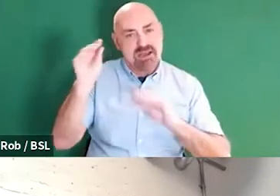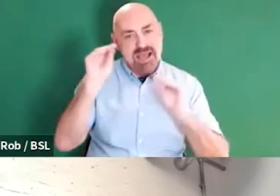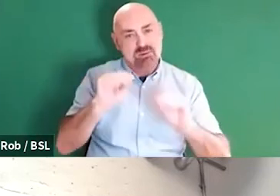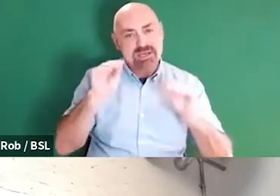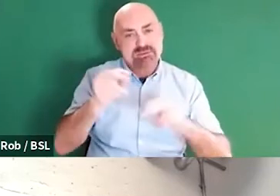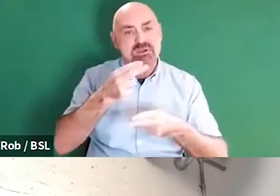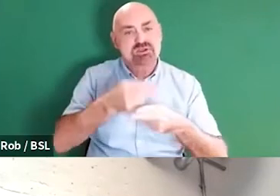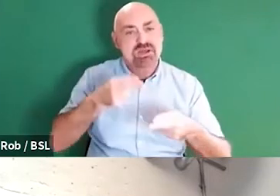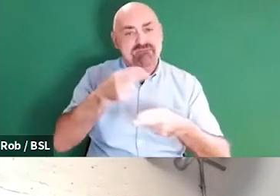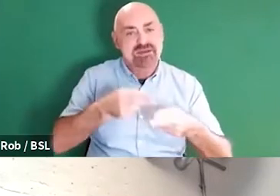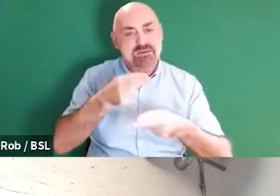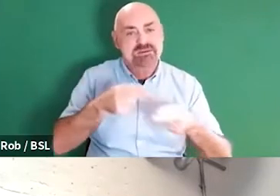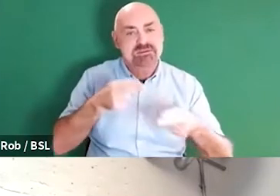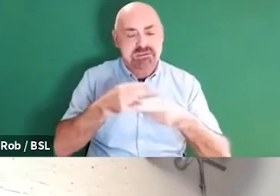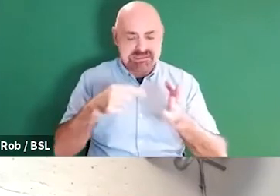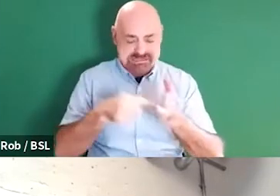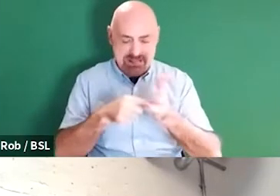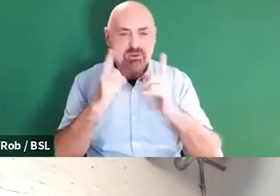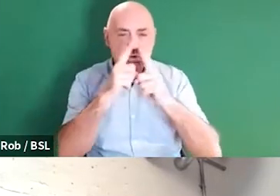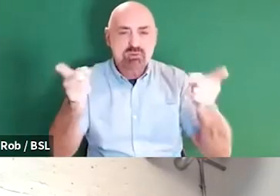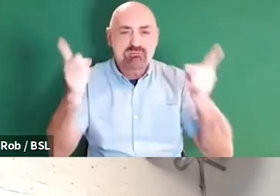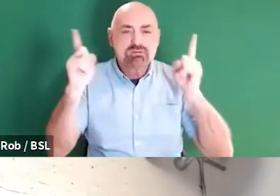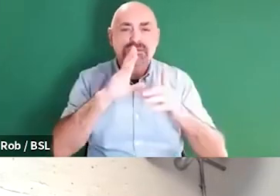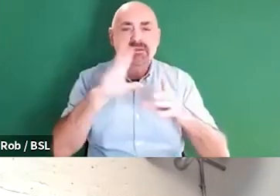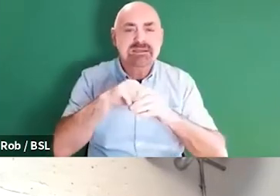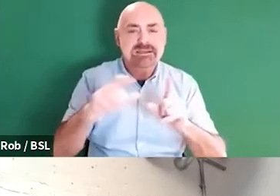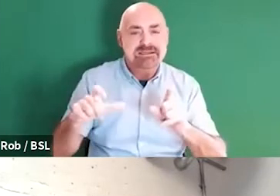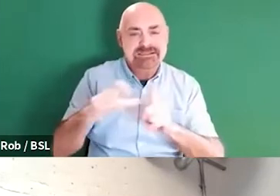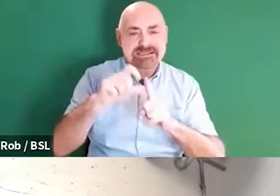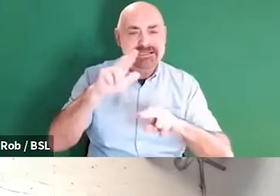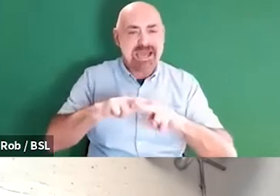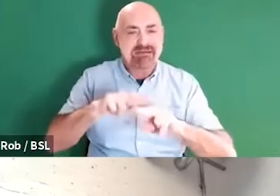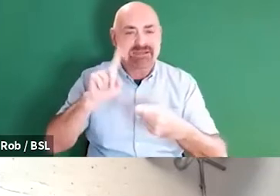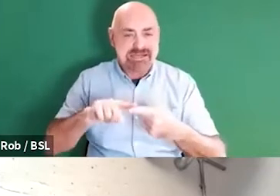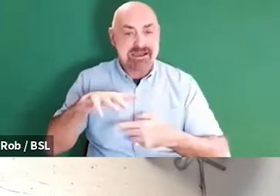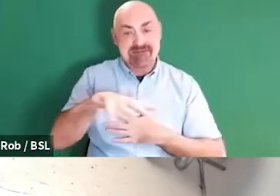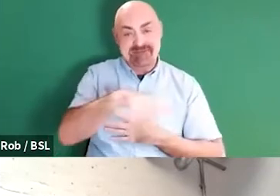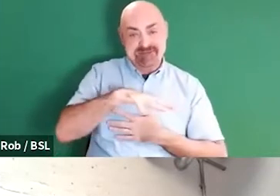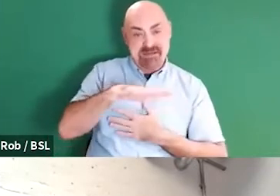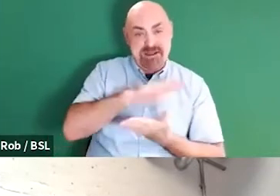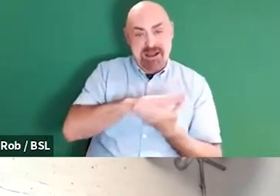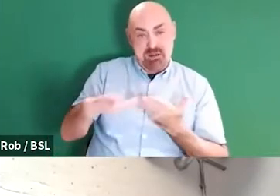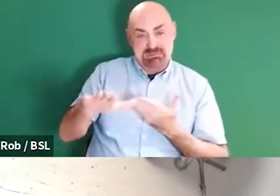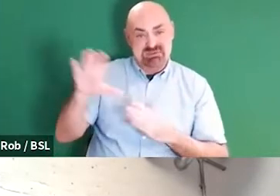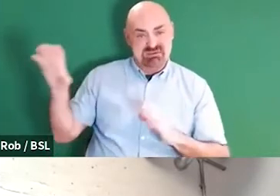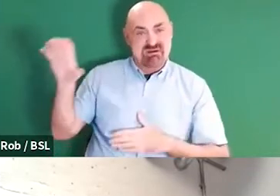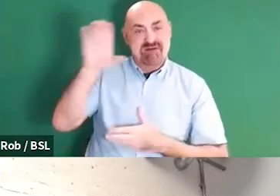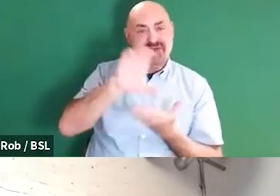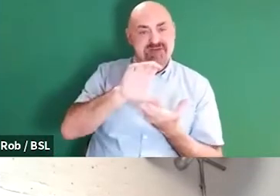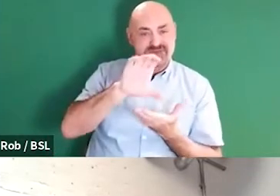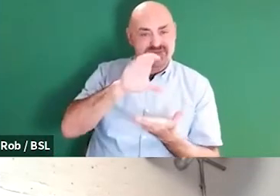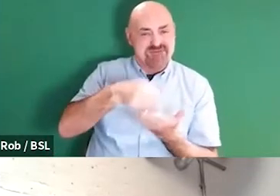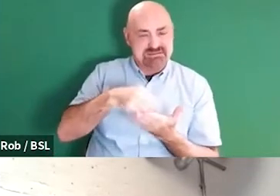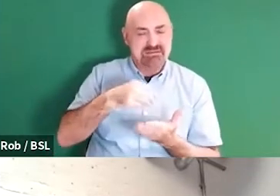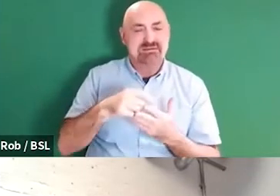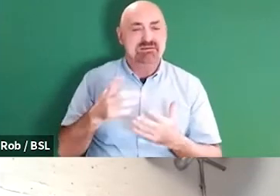Hallam University evaluation as part of the DFE Family Hubs Evaluation Innovation Fund. You'll have heard from colleagues